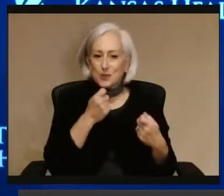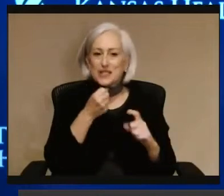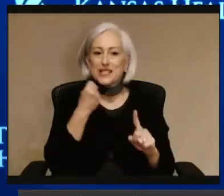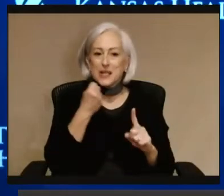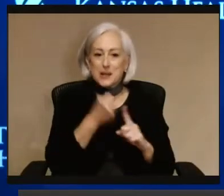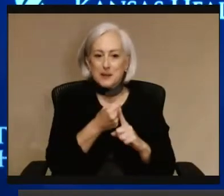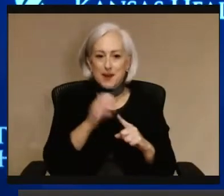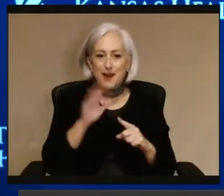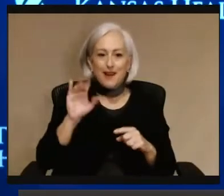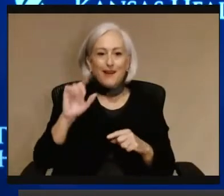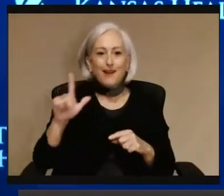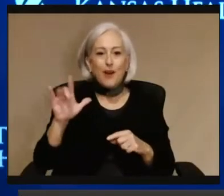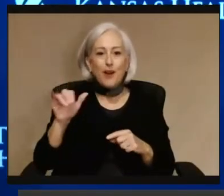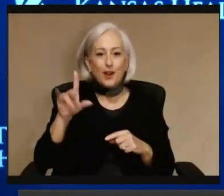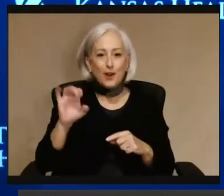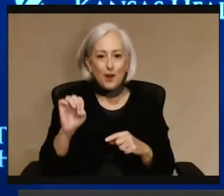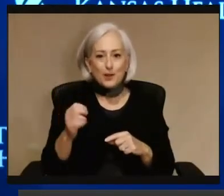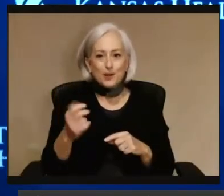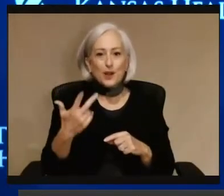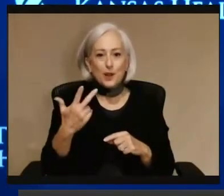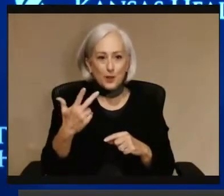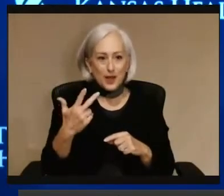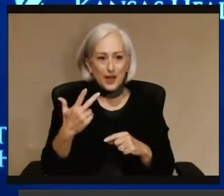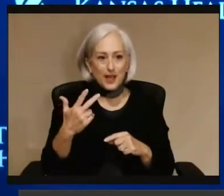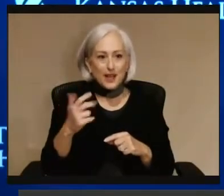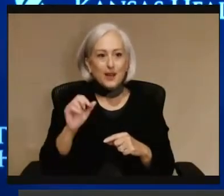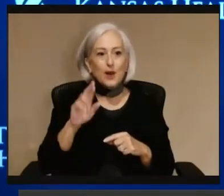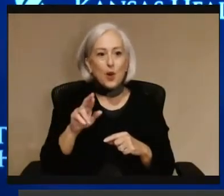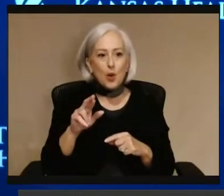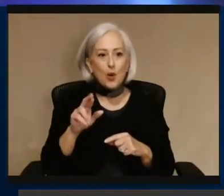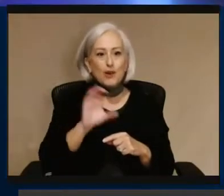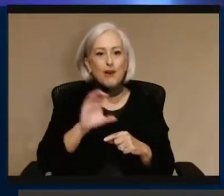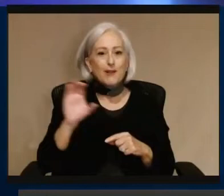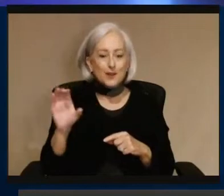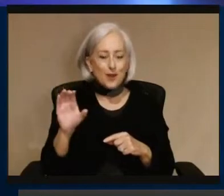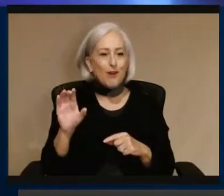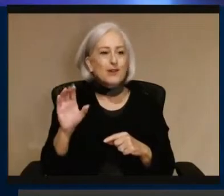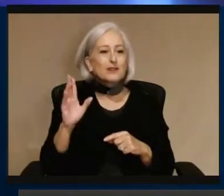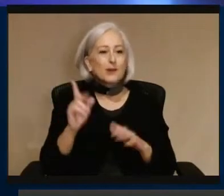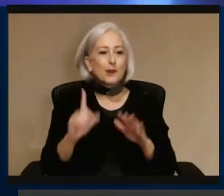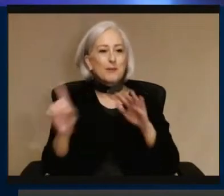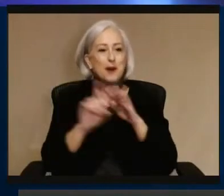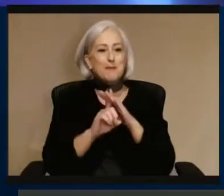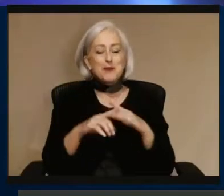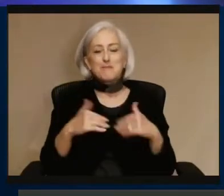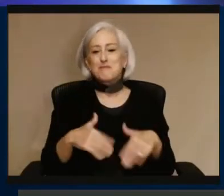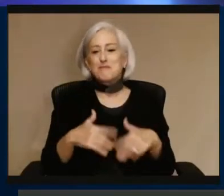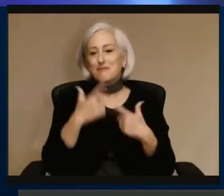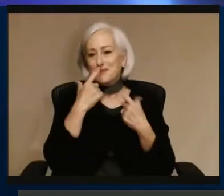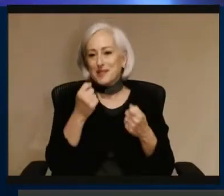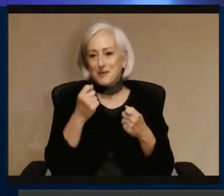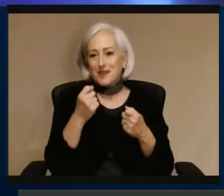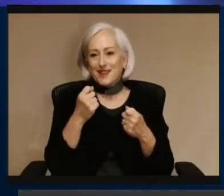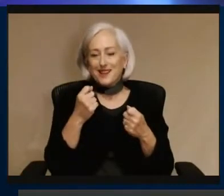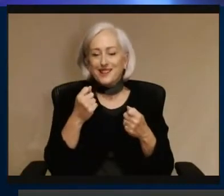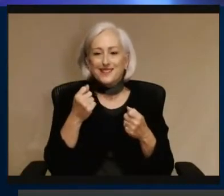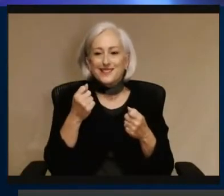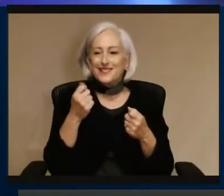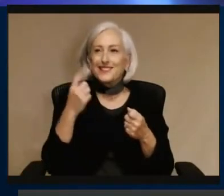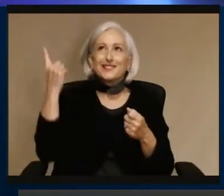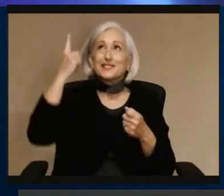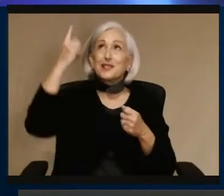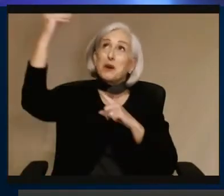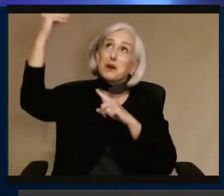with anything. 3 or his initials will show up. So interesting. Yeah, really something. Yeah, you have to believe in that higher power on that one. I love it. Angela wants to know, is